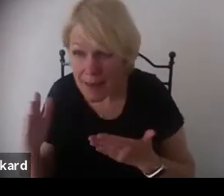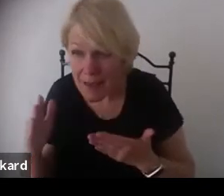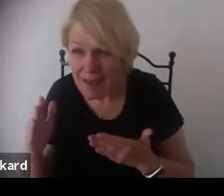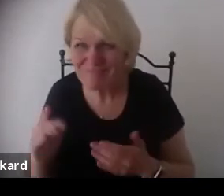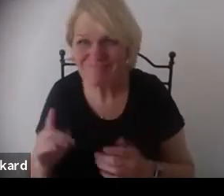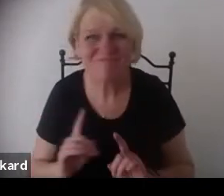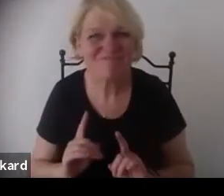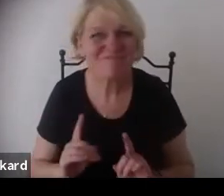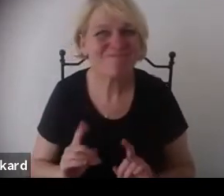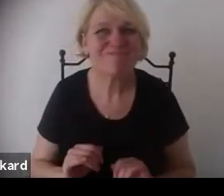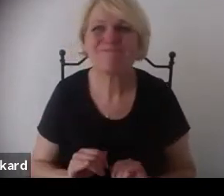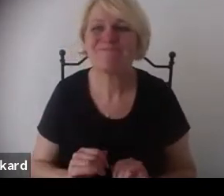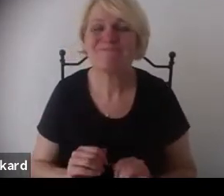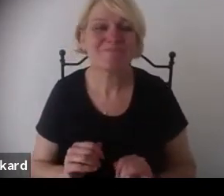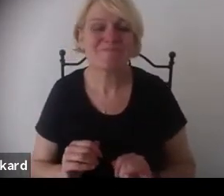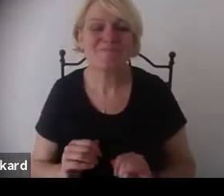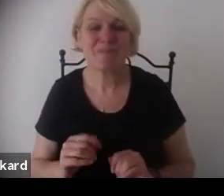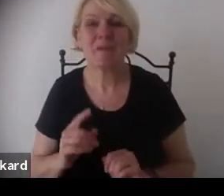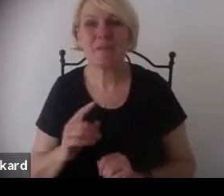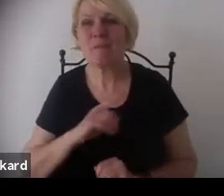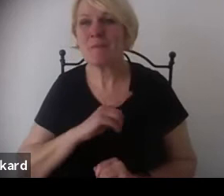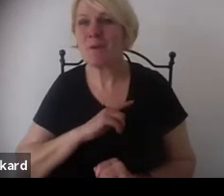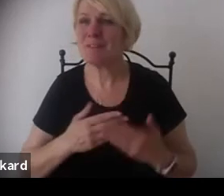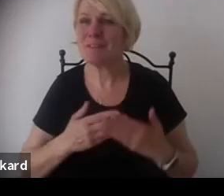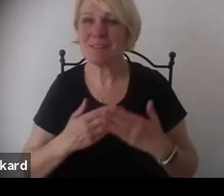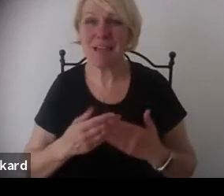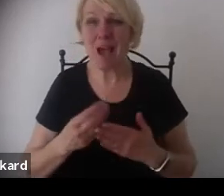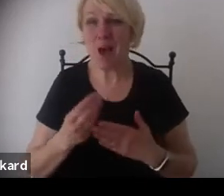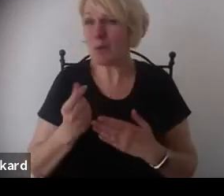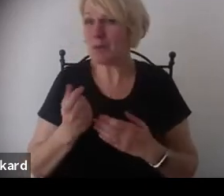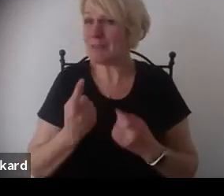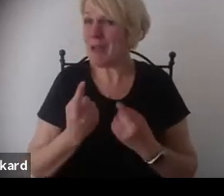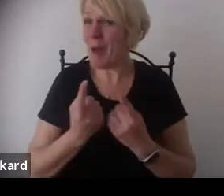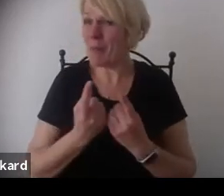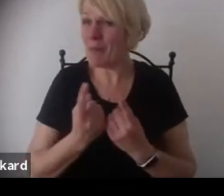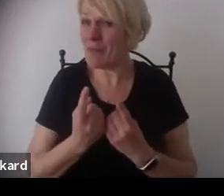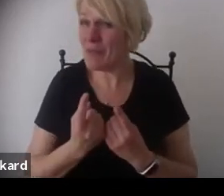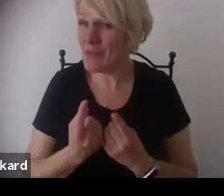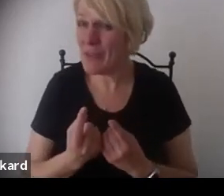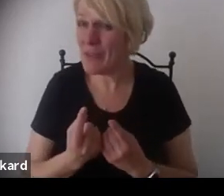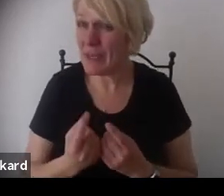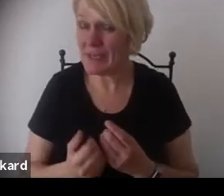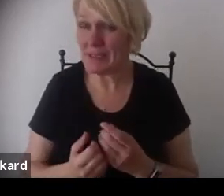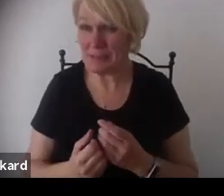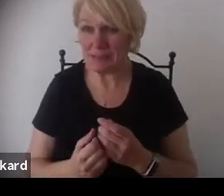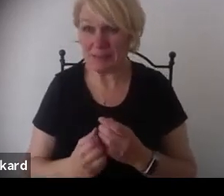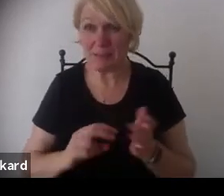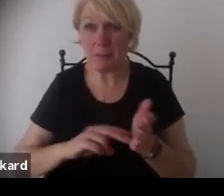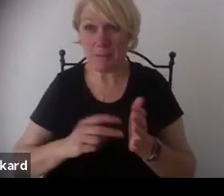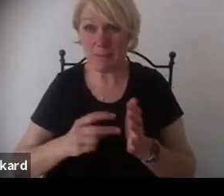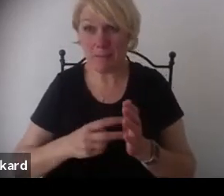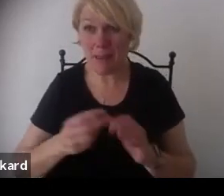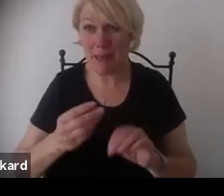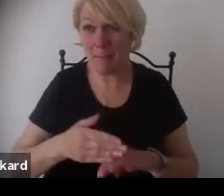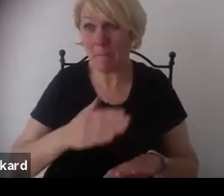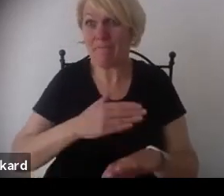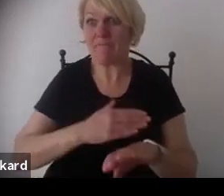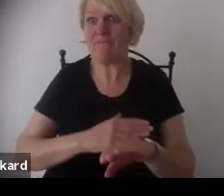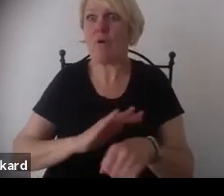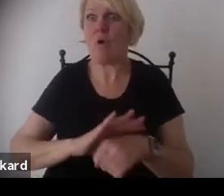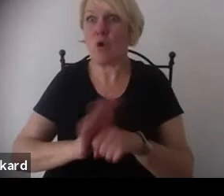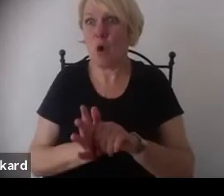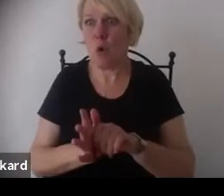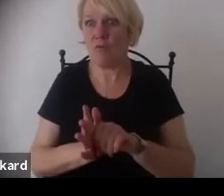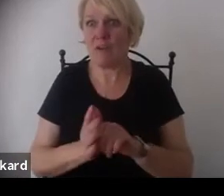effectively meant some of the things that we were implementing and working on has been put on hold. But we